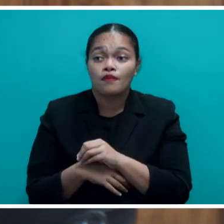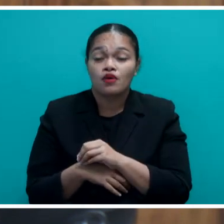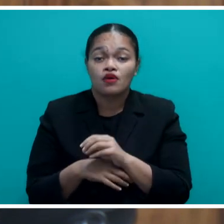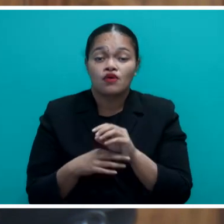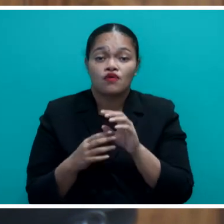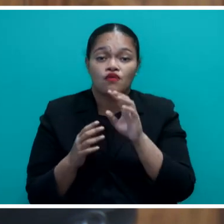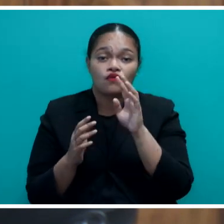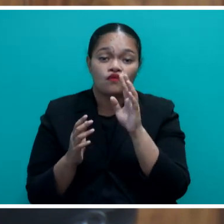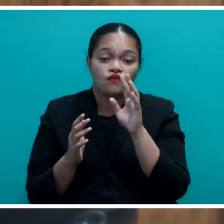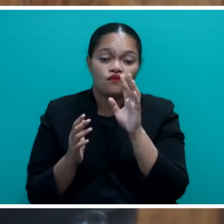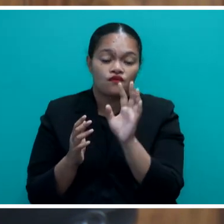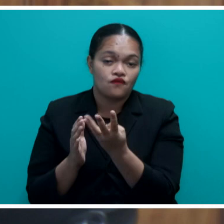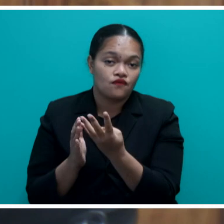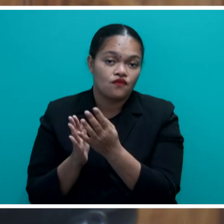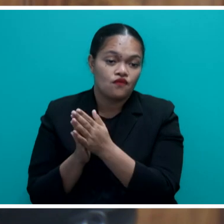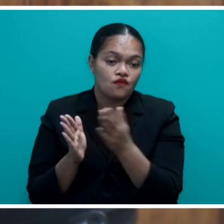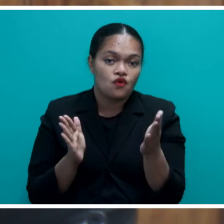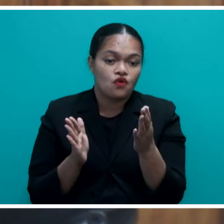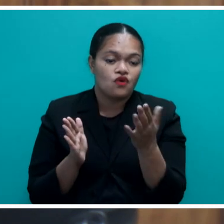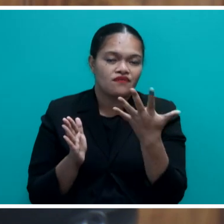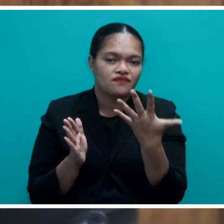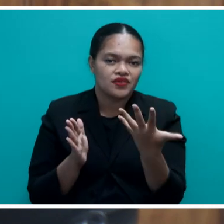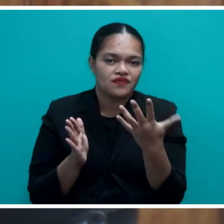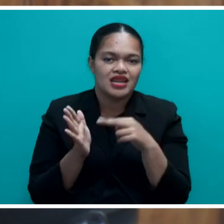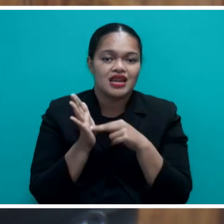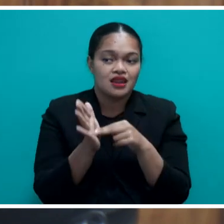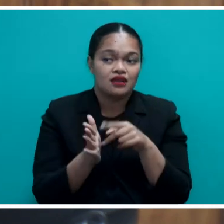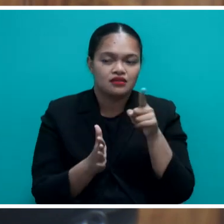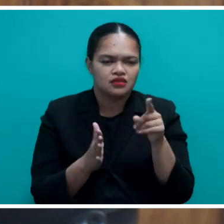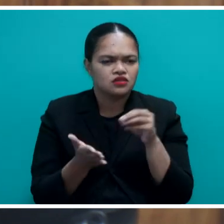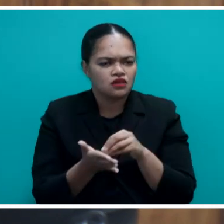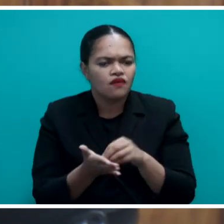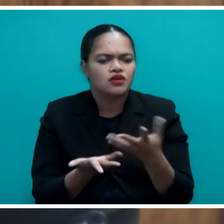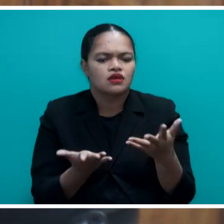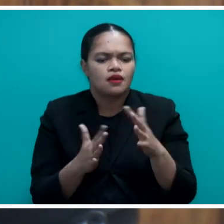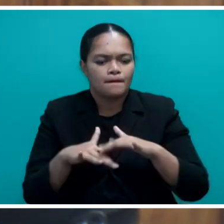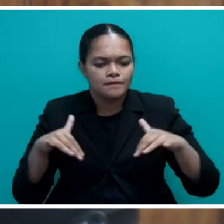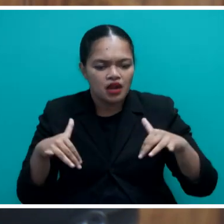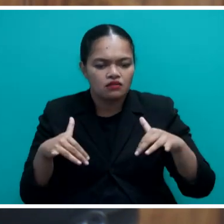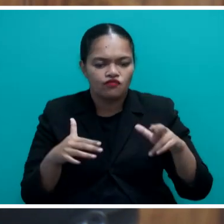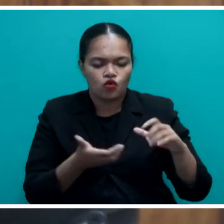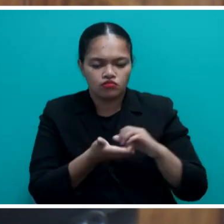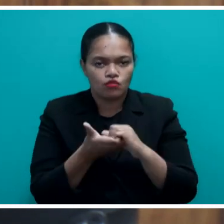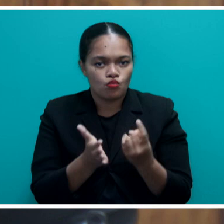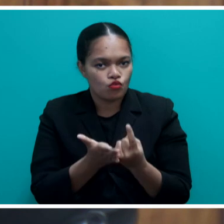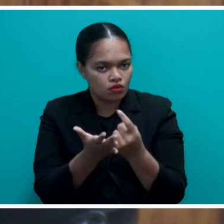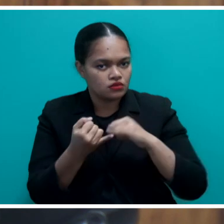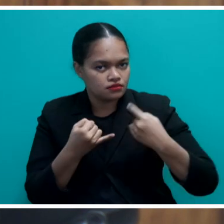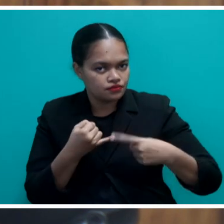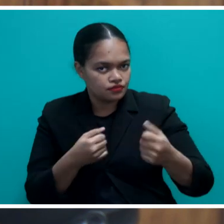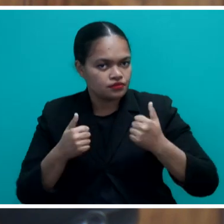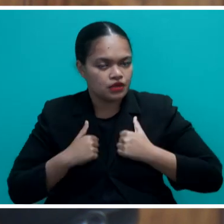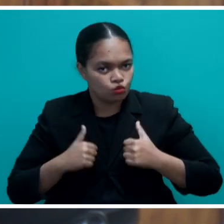May in Nandi, serving as a platform for fostering regional collaboration, promoting sustainable tourism